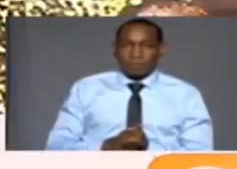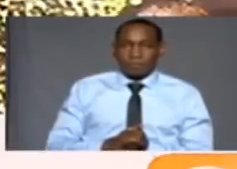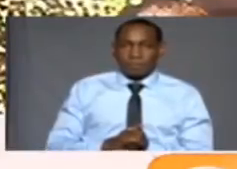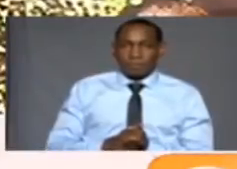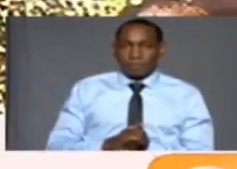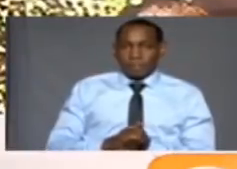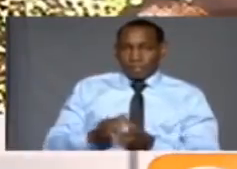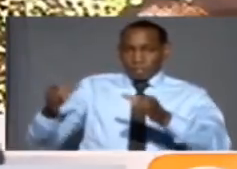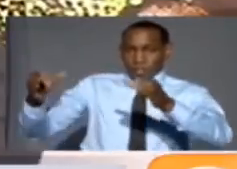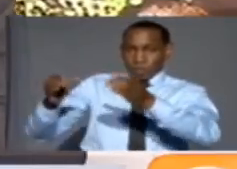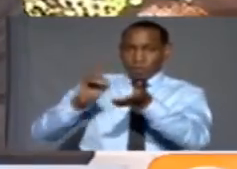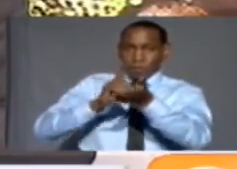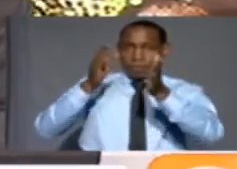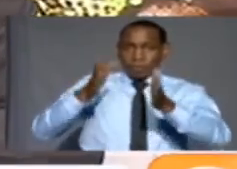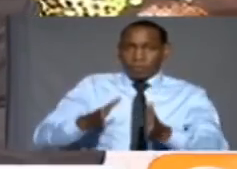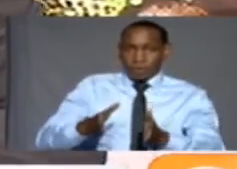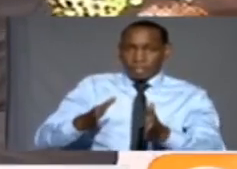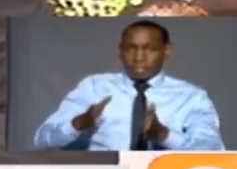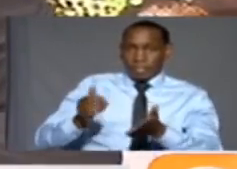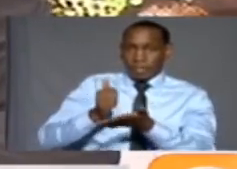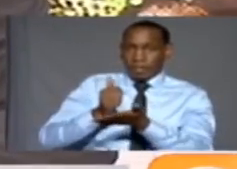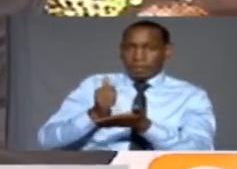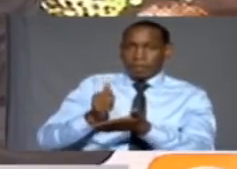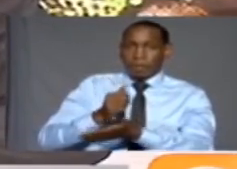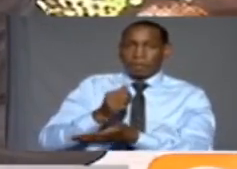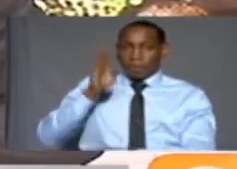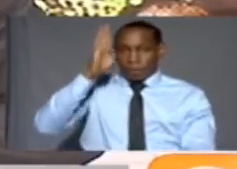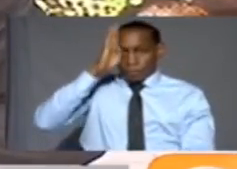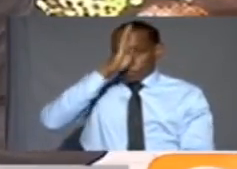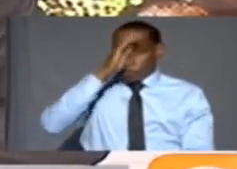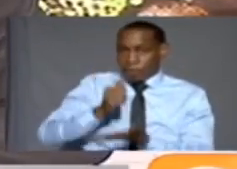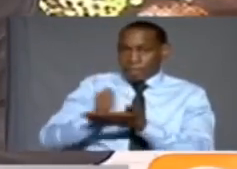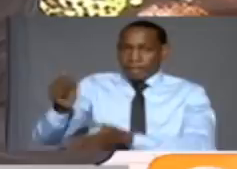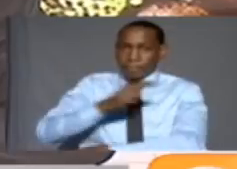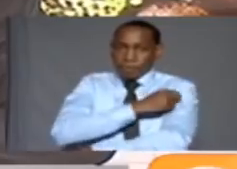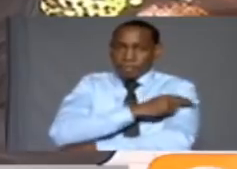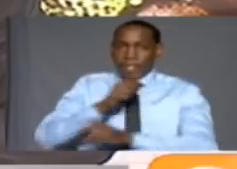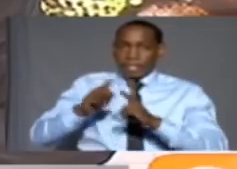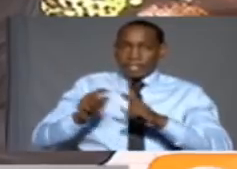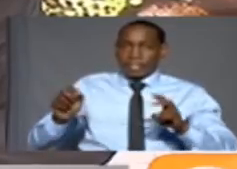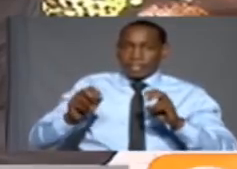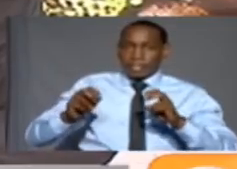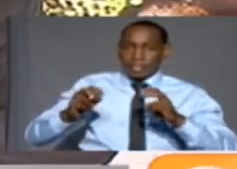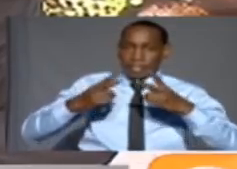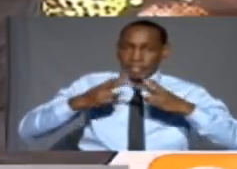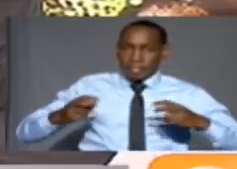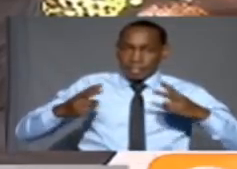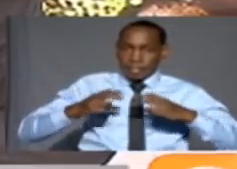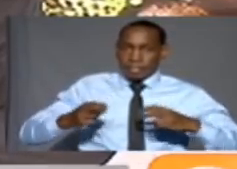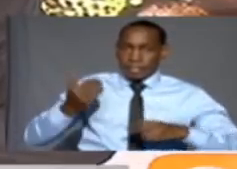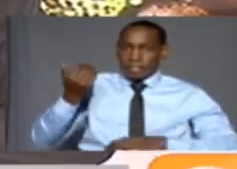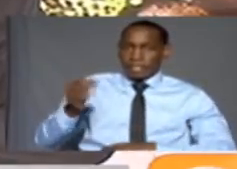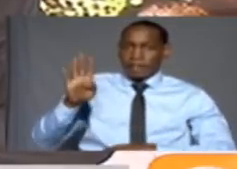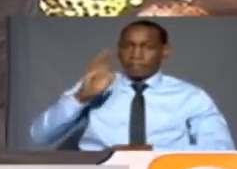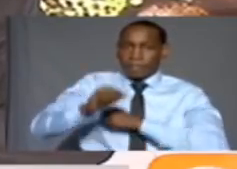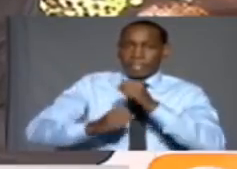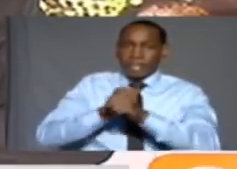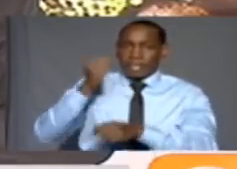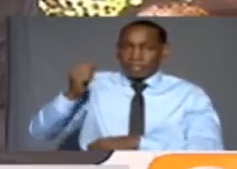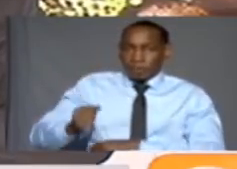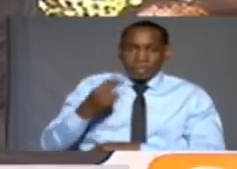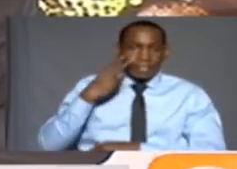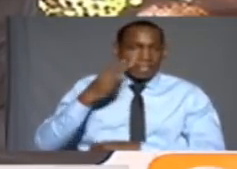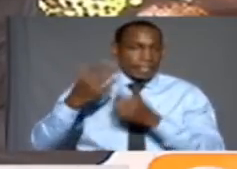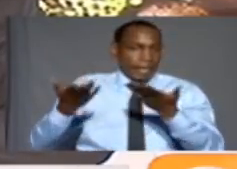Kundi la madaktari kutoka hospitali ya rufaa ya Bungoma wameanzisha uchunguzi wa kimatibabu kwa mtoto mwenye umri wa miaka minne ambaye